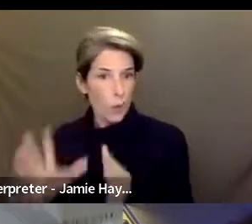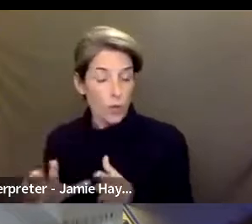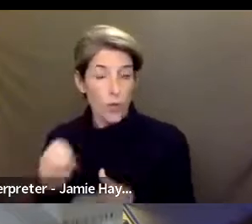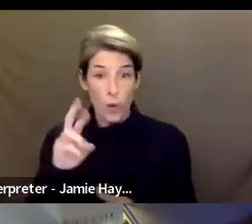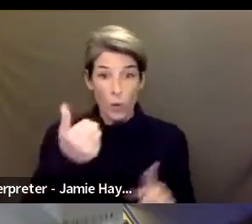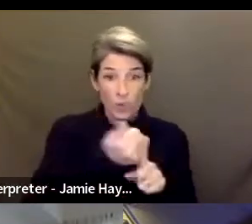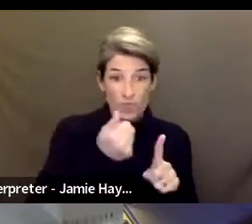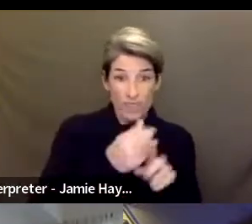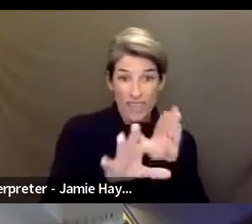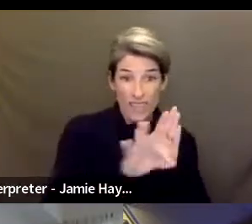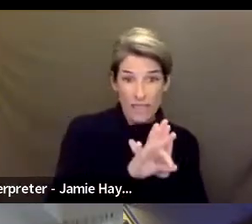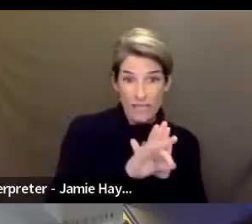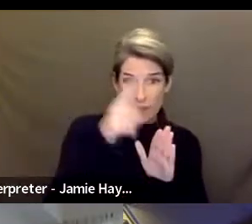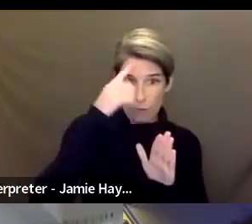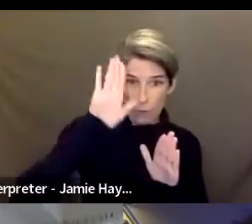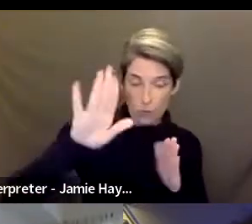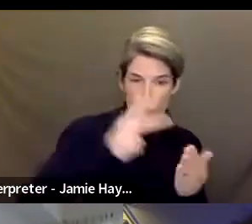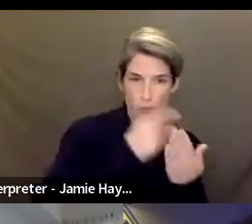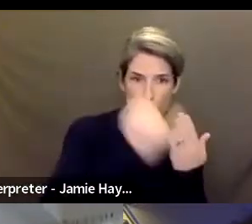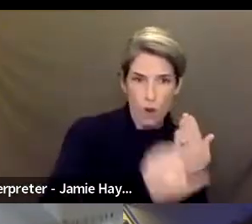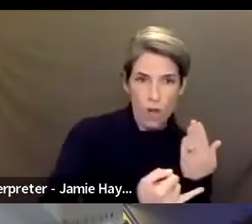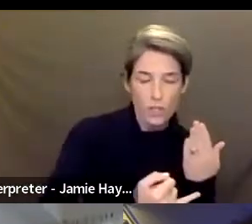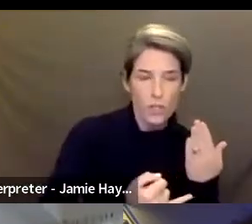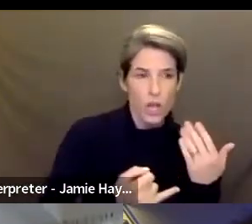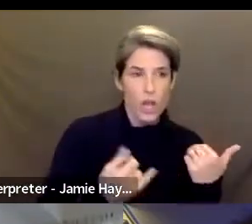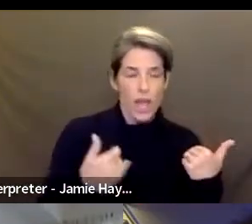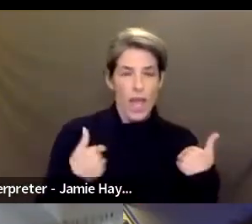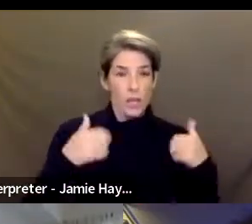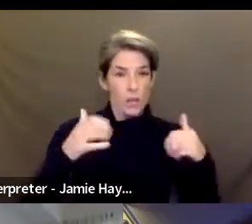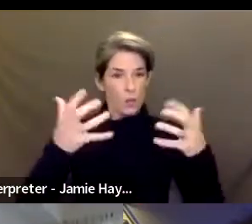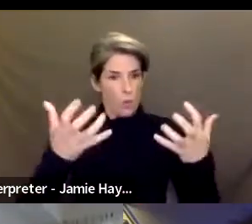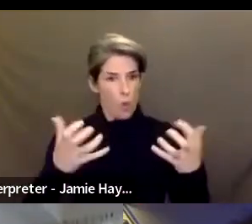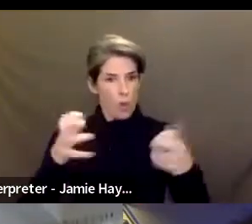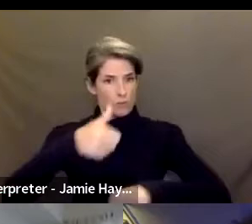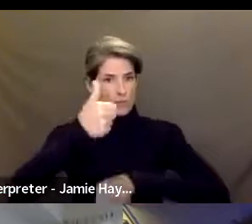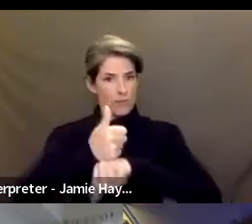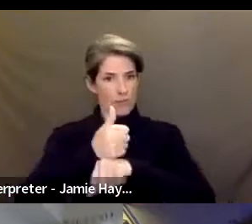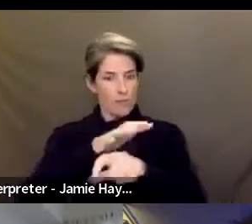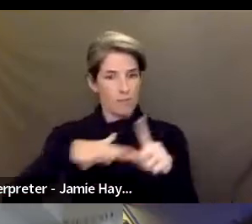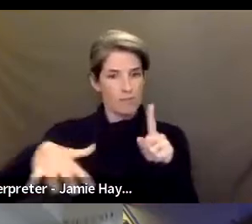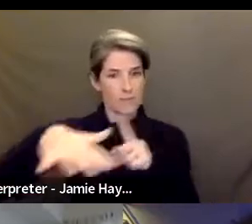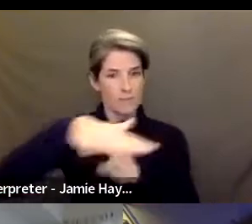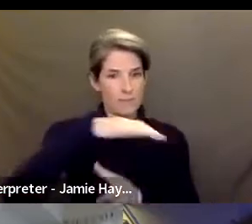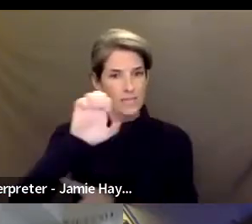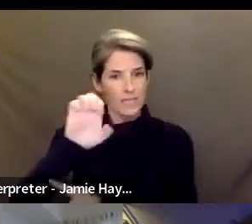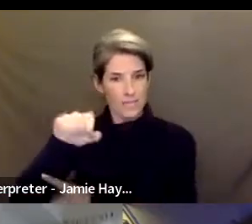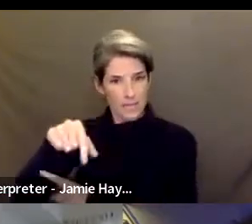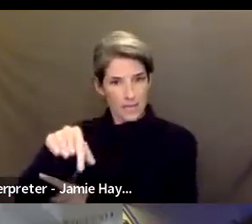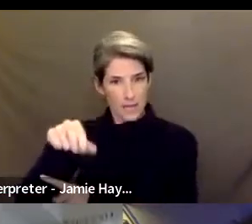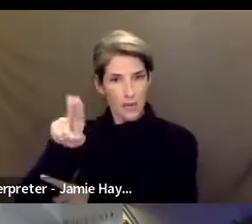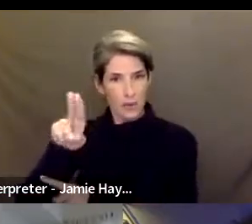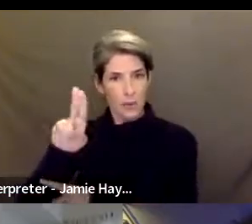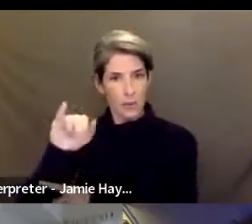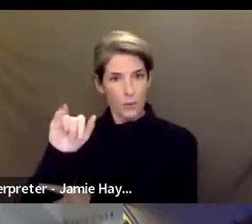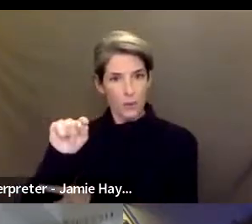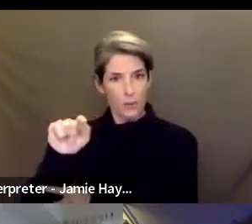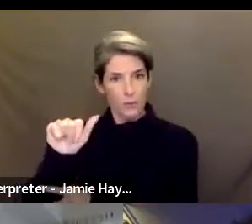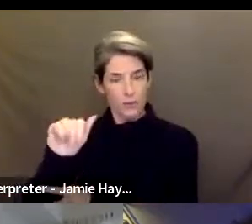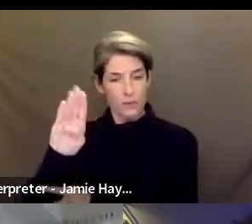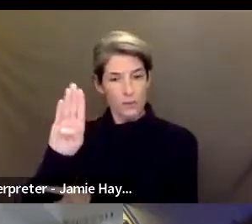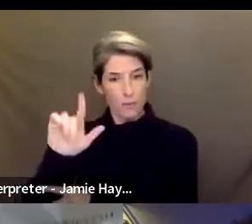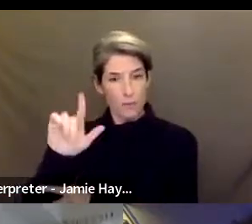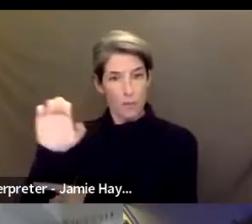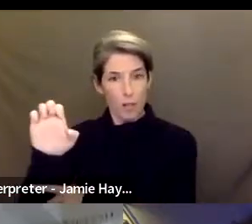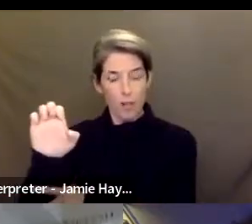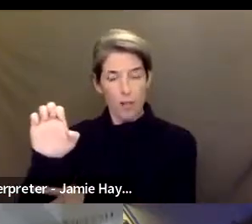like trying to create a space that is more equitable, and the experience of maybe people